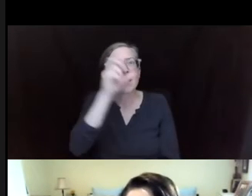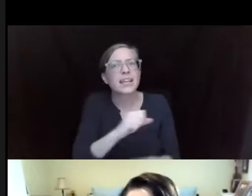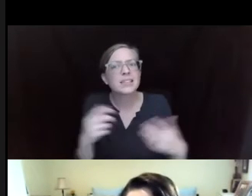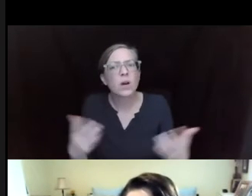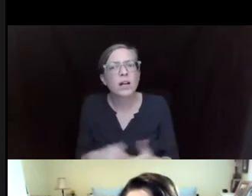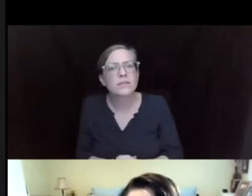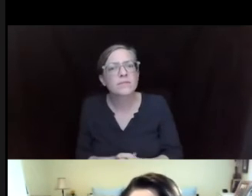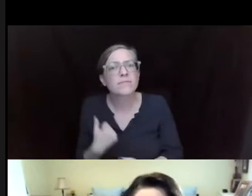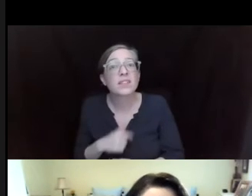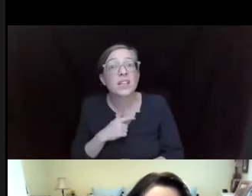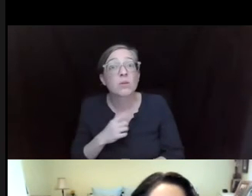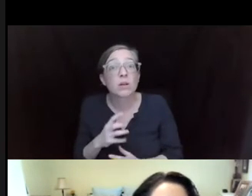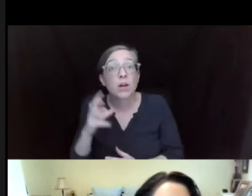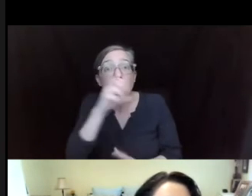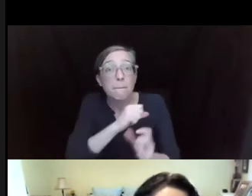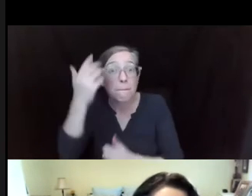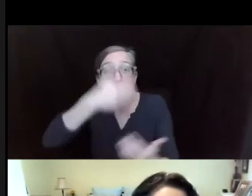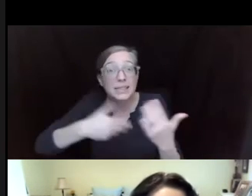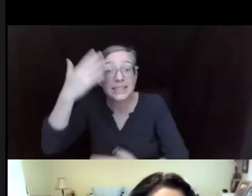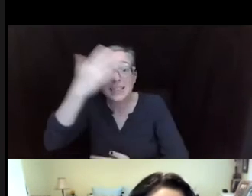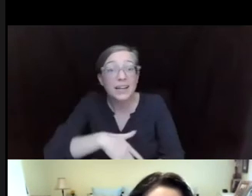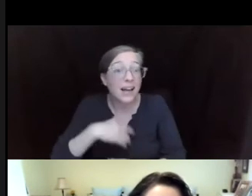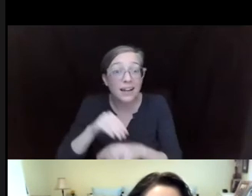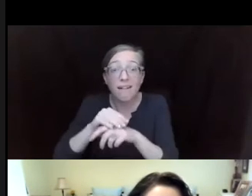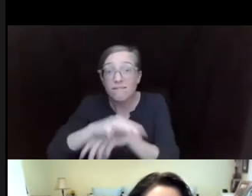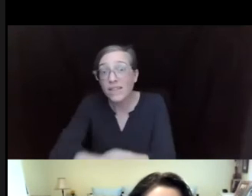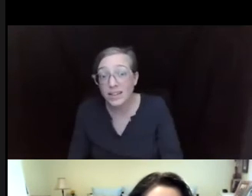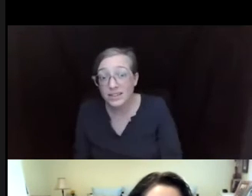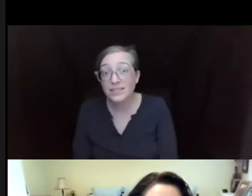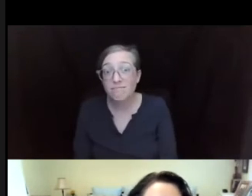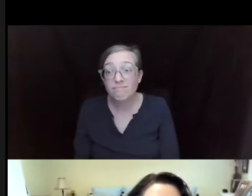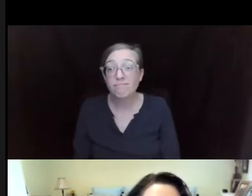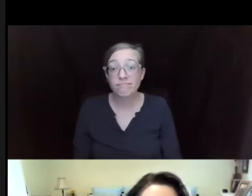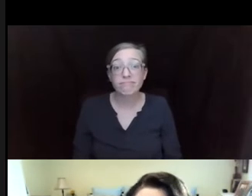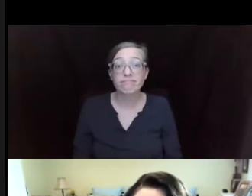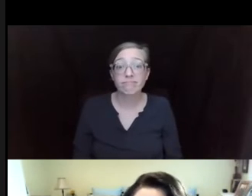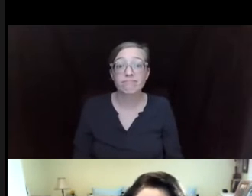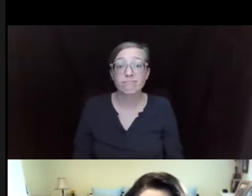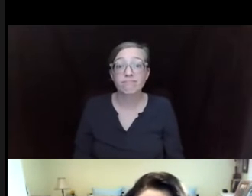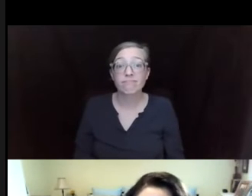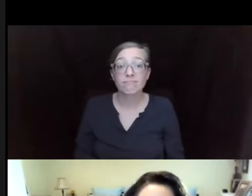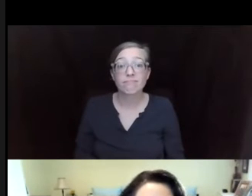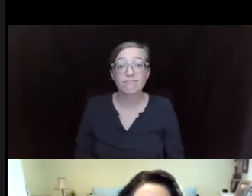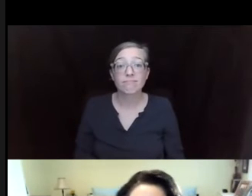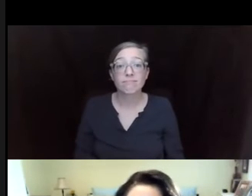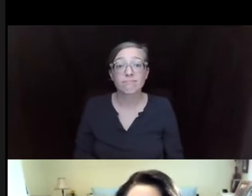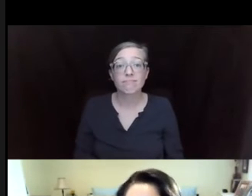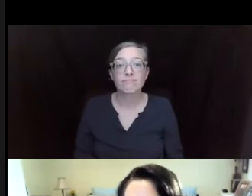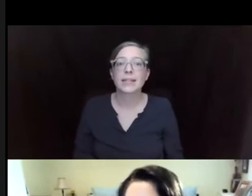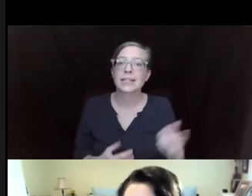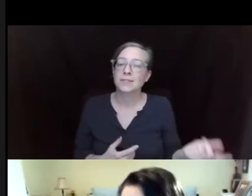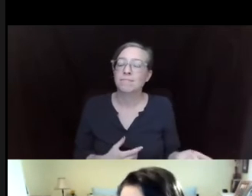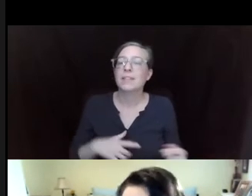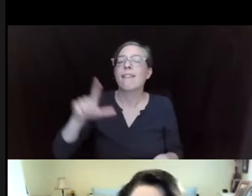missing an effect. We have, as I explained in this system, linear electrokinetics. And I will explain why